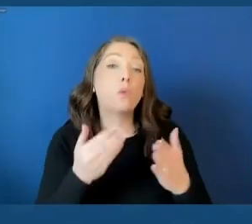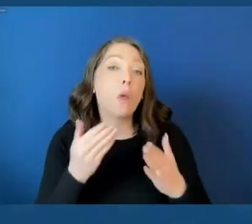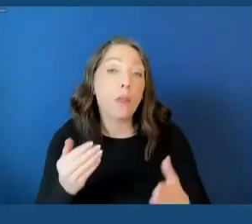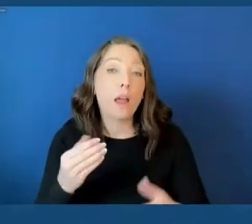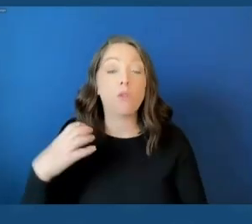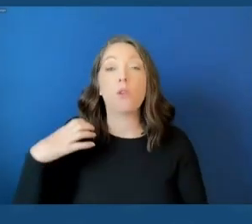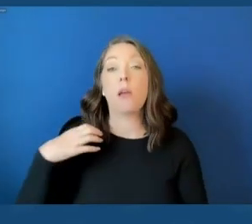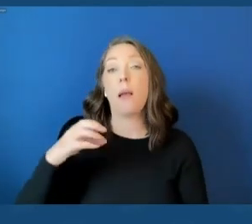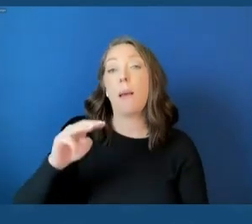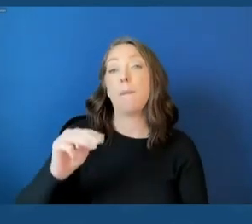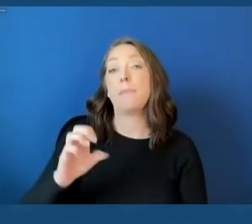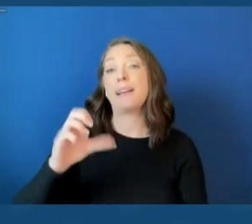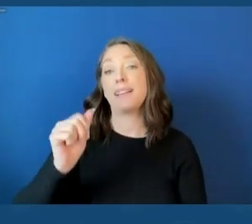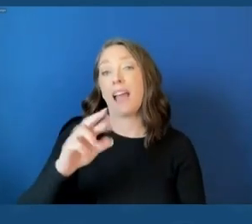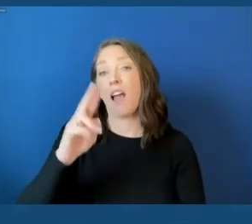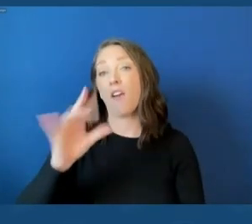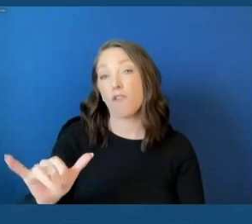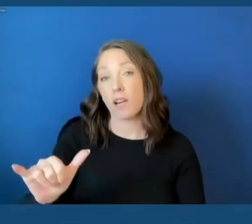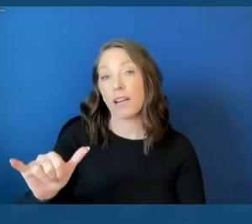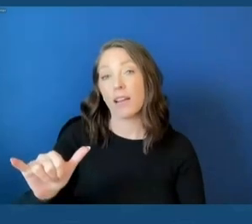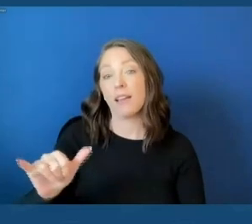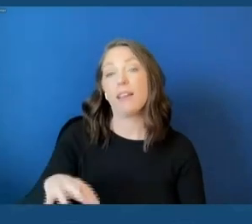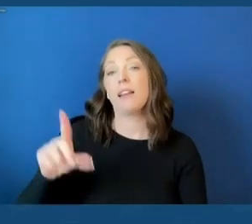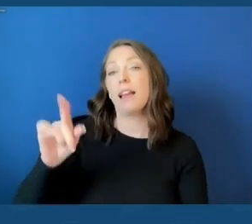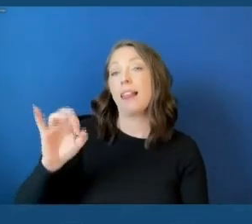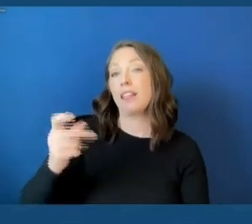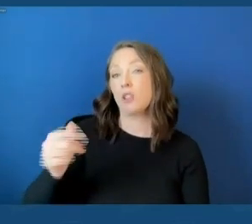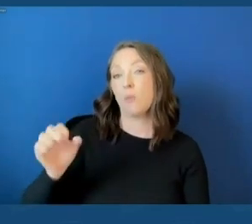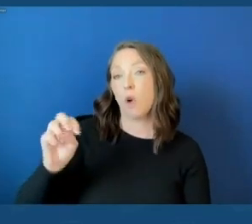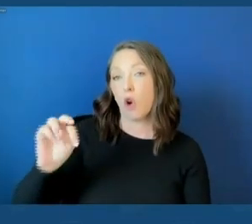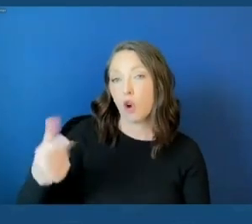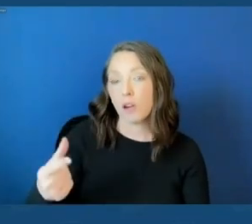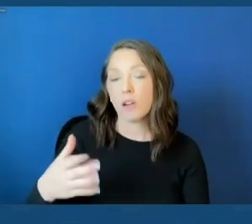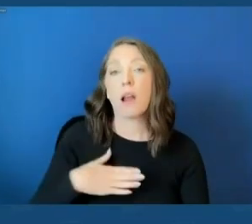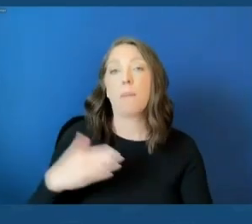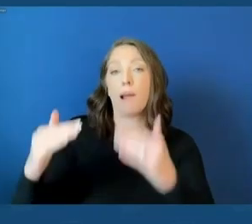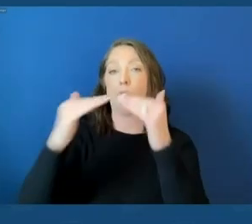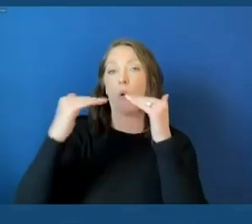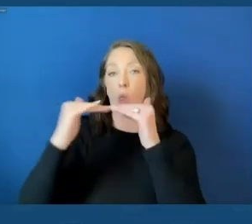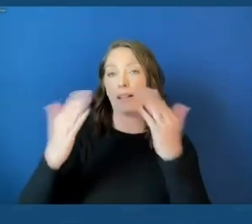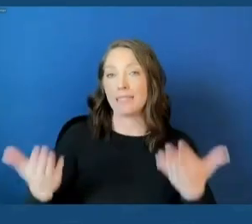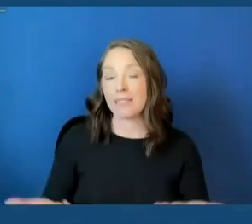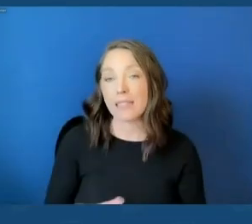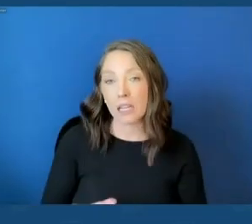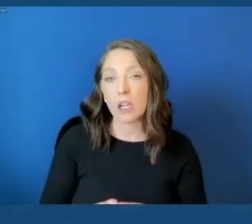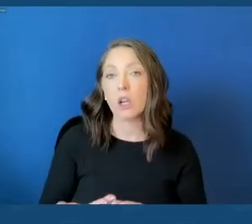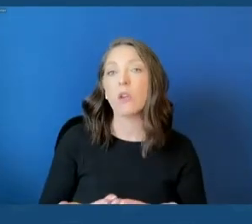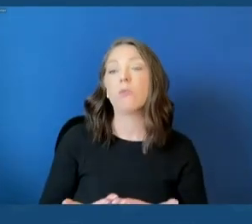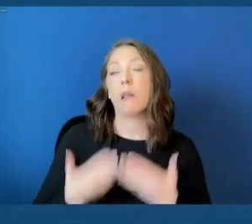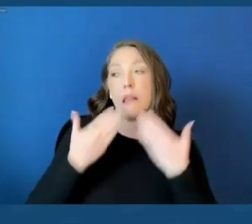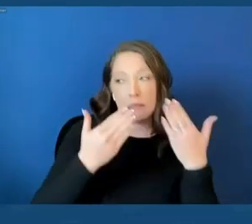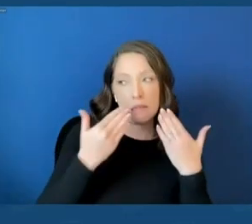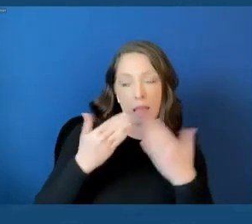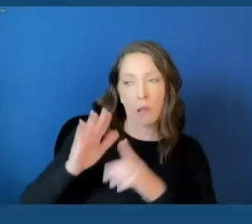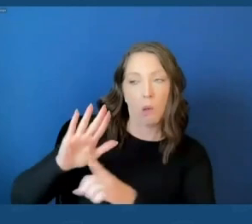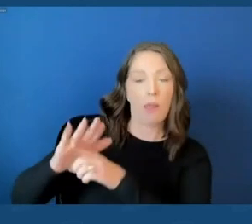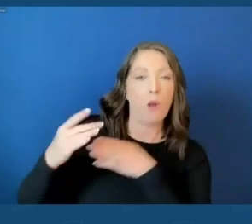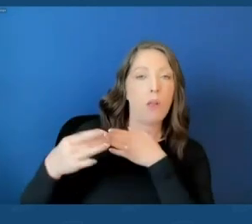McCaffrey, Minority Leader Richburg, all of my colleagues who are here, who were introduced. Thank them for their leadership.